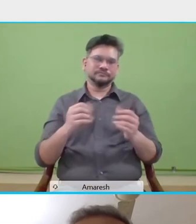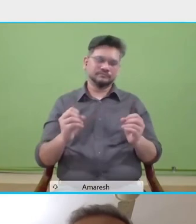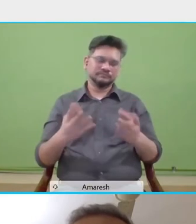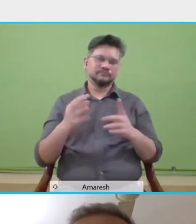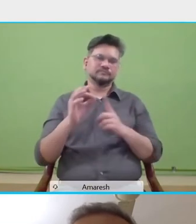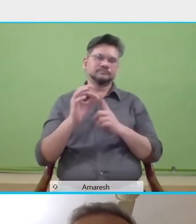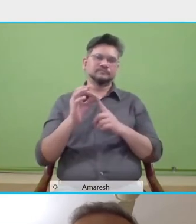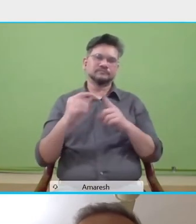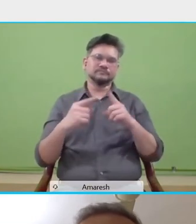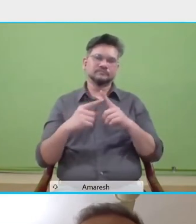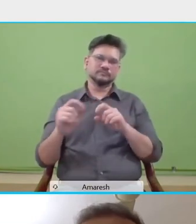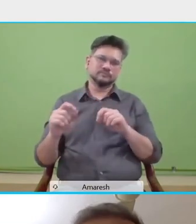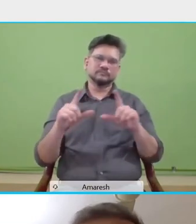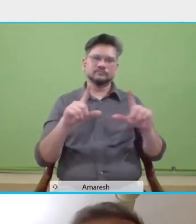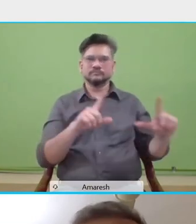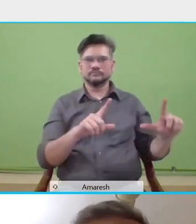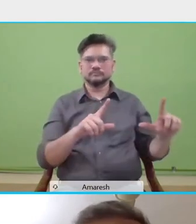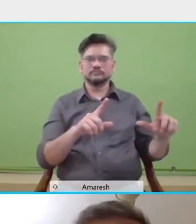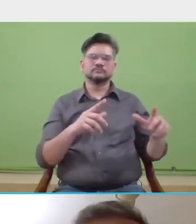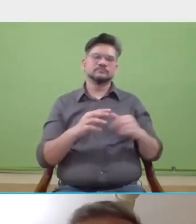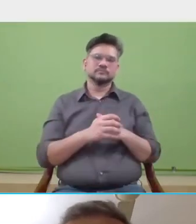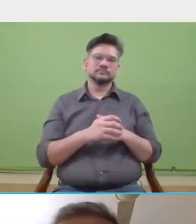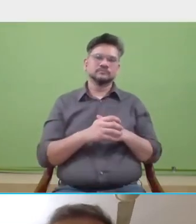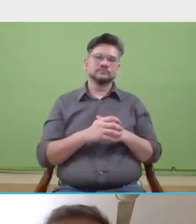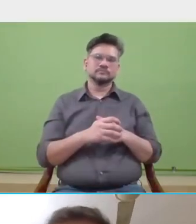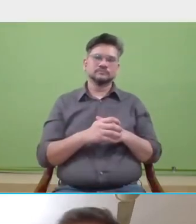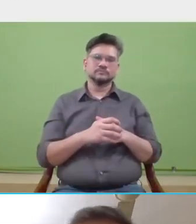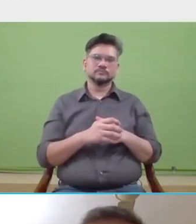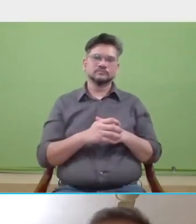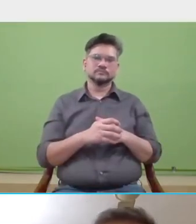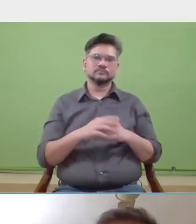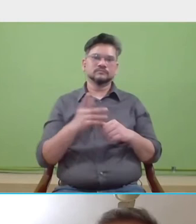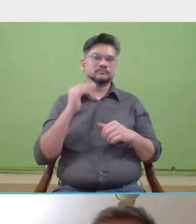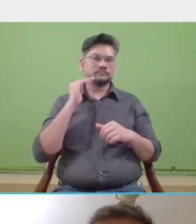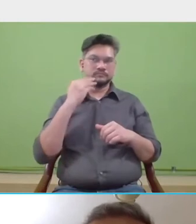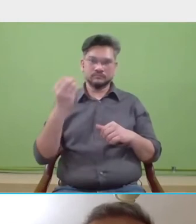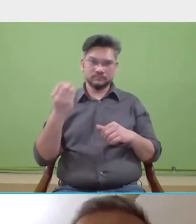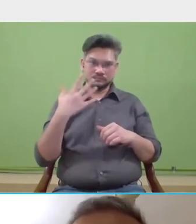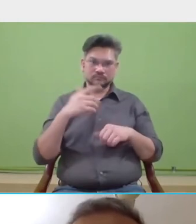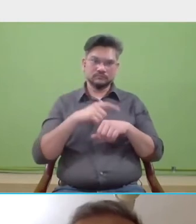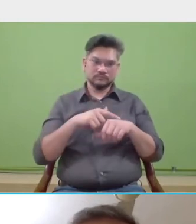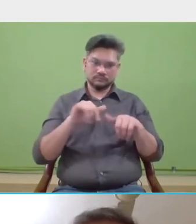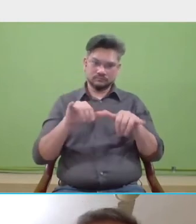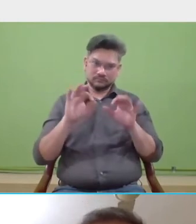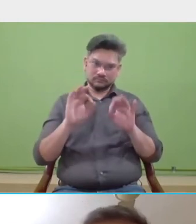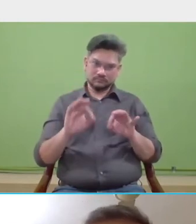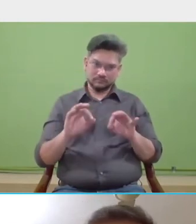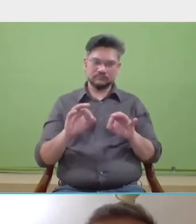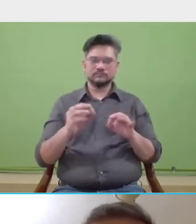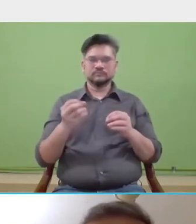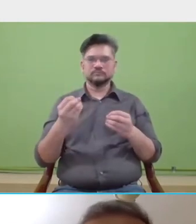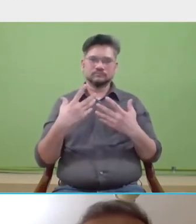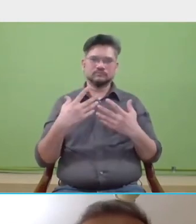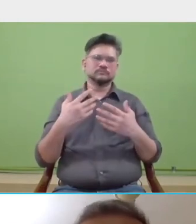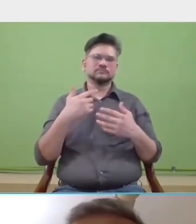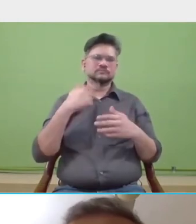um somebody neeta will probably tell me when there is time and i will stop at that point i don't mind not finishing